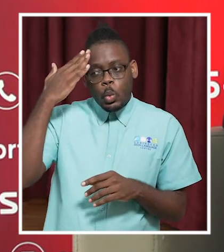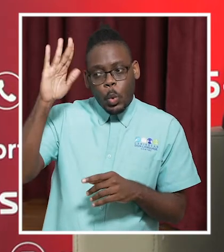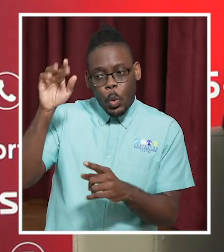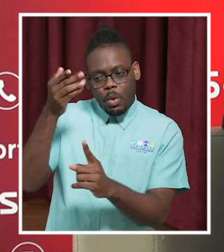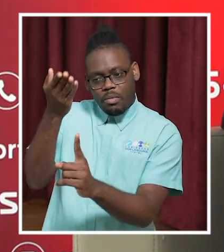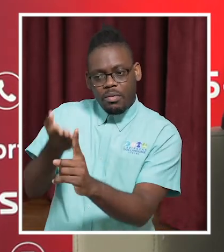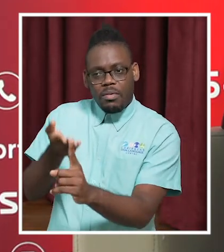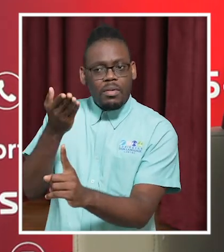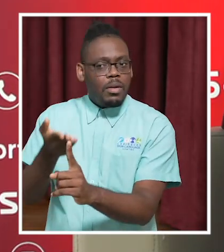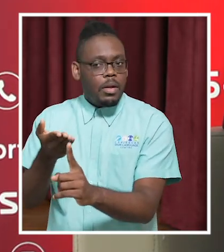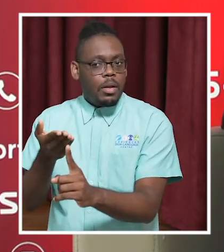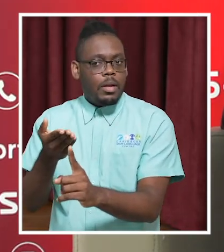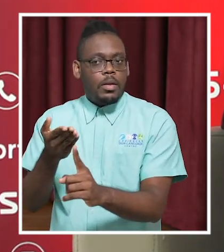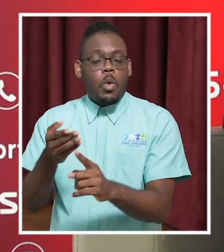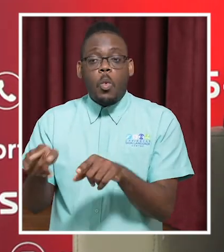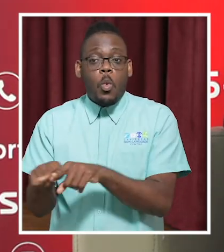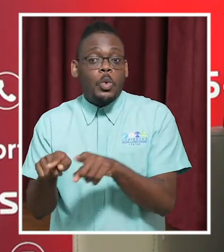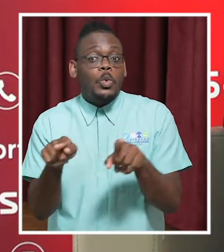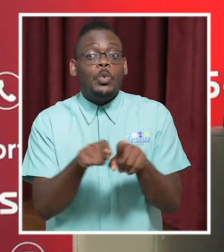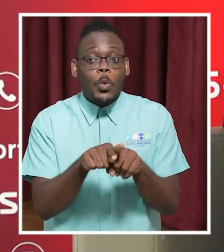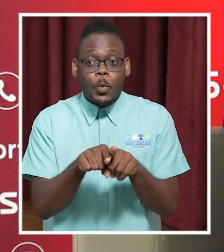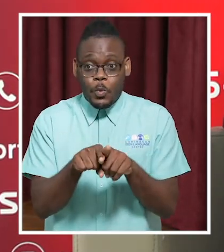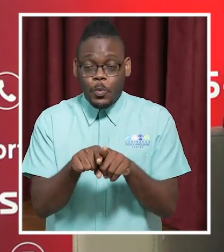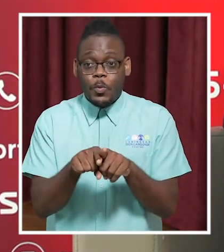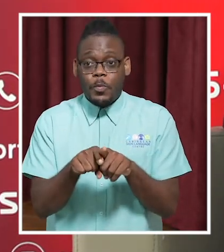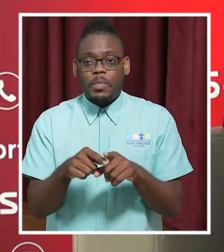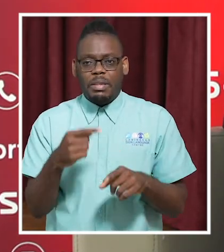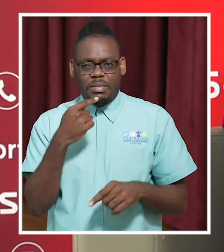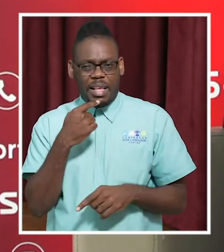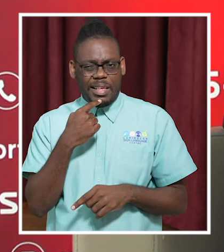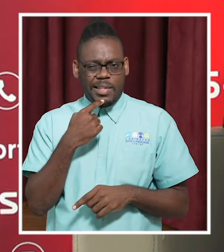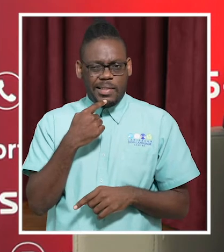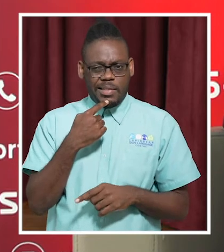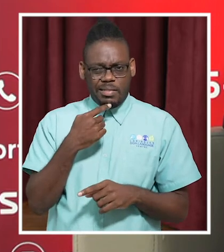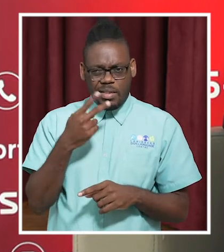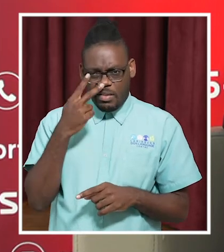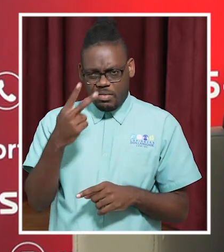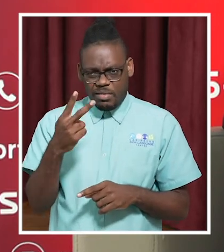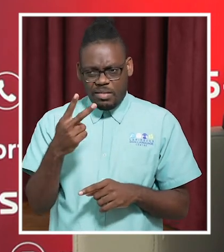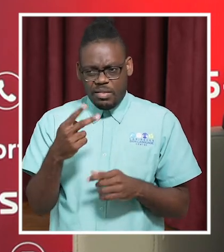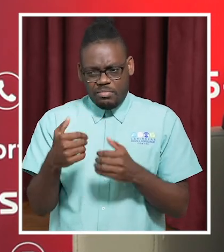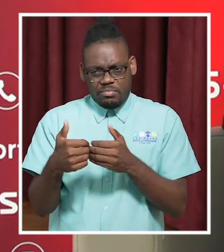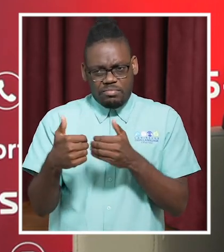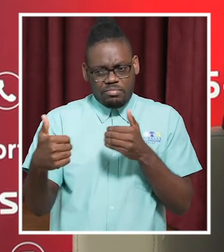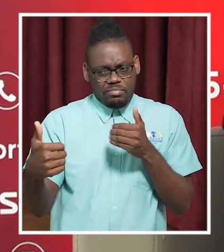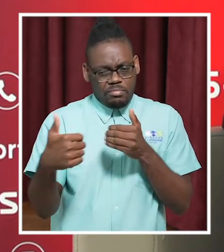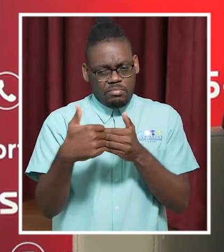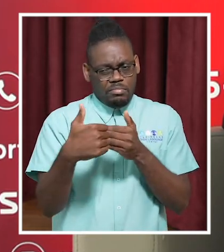the stigma associated with disorders or mental health problems is still great, particularly for children,